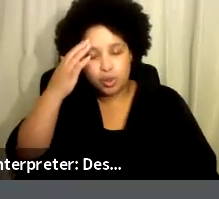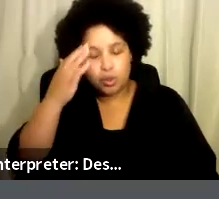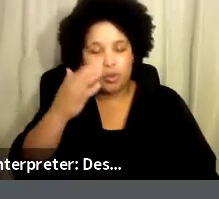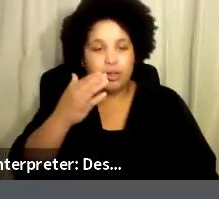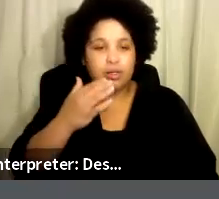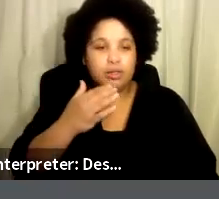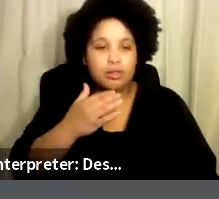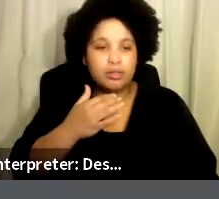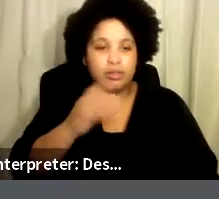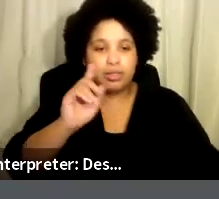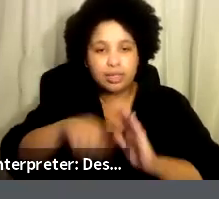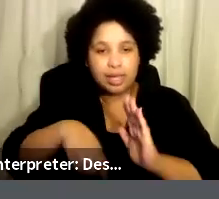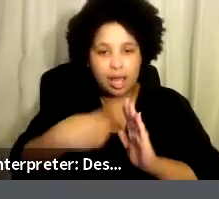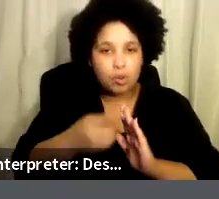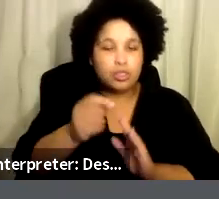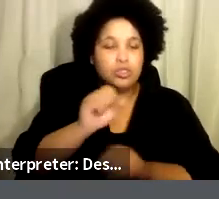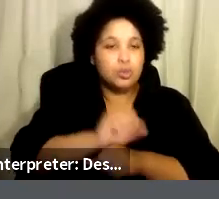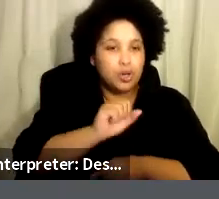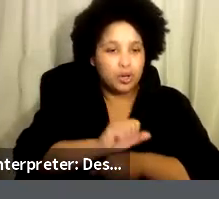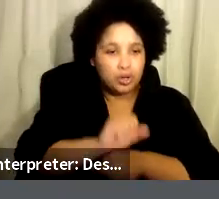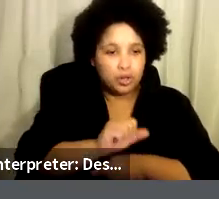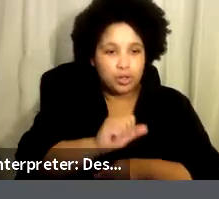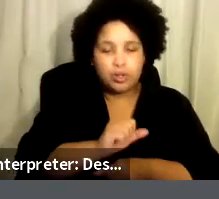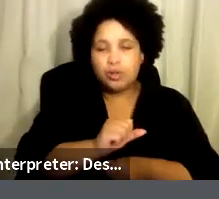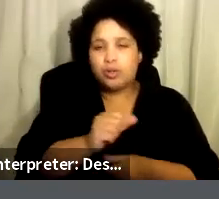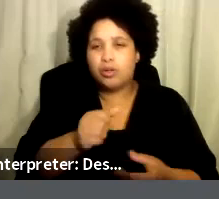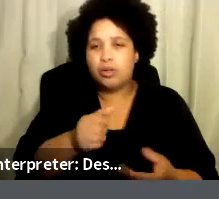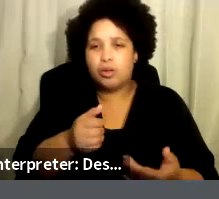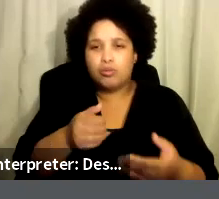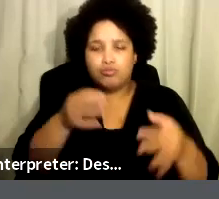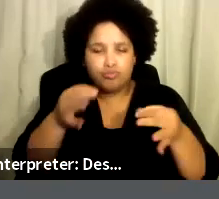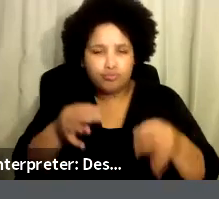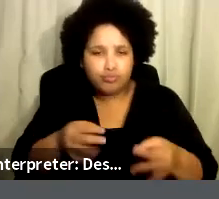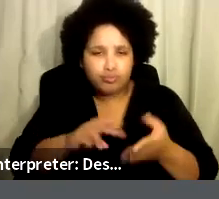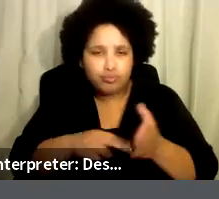the hours that the parent is working, what is the description or the